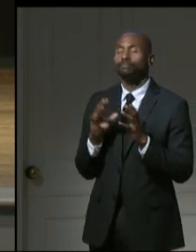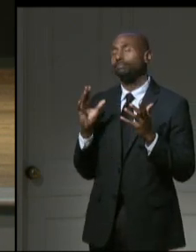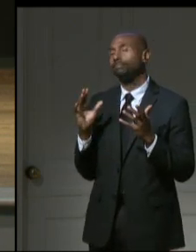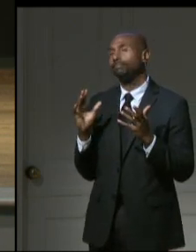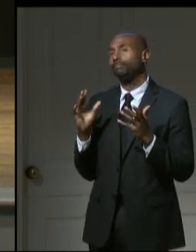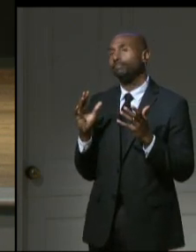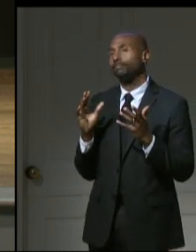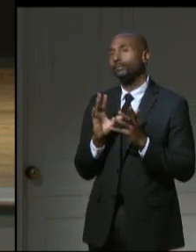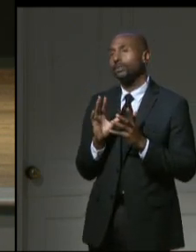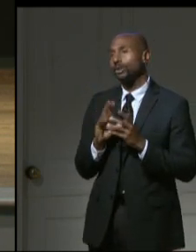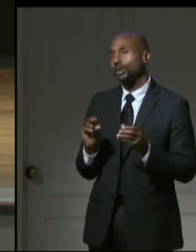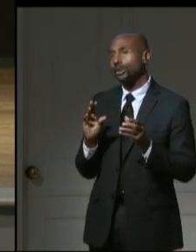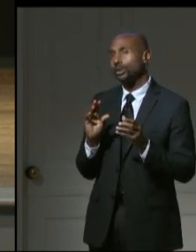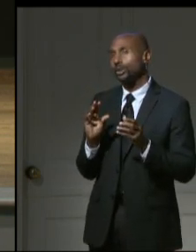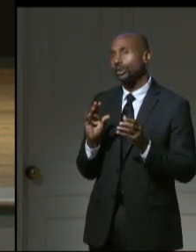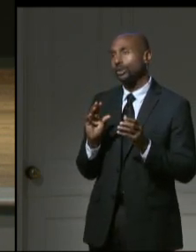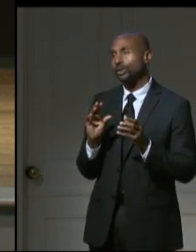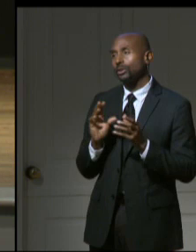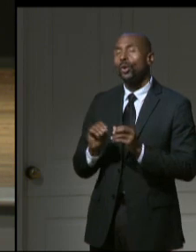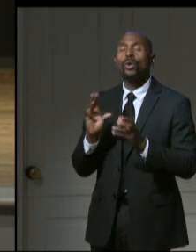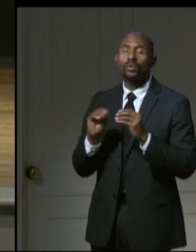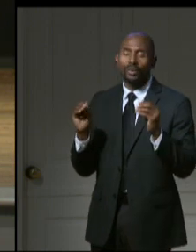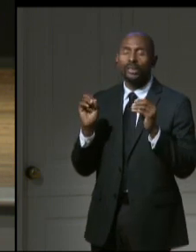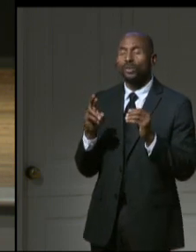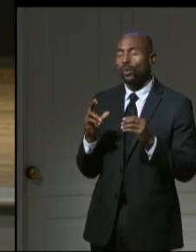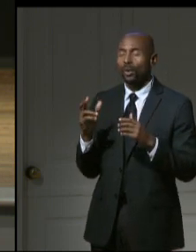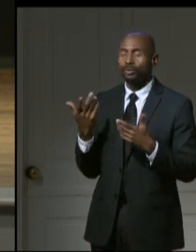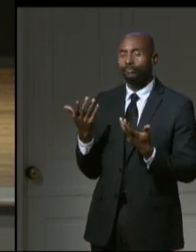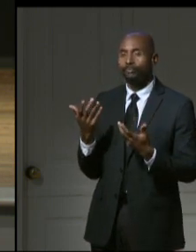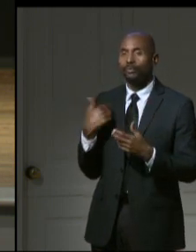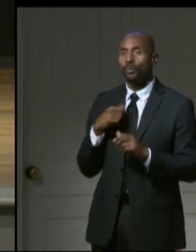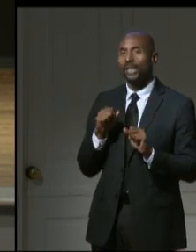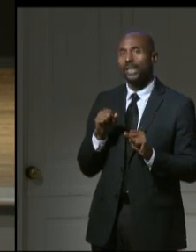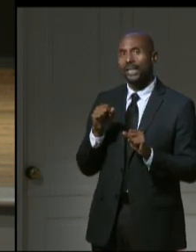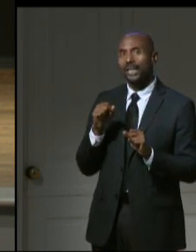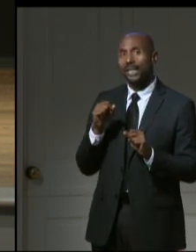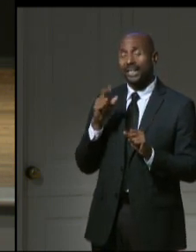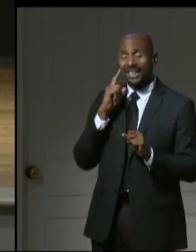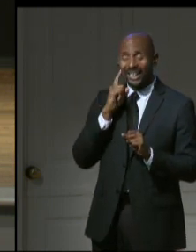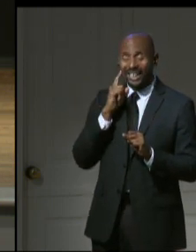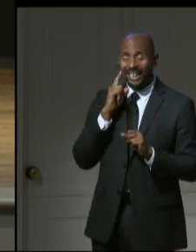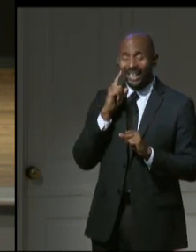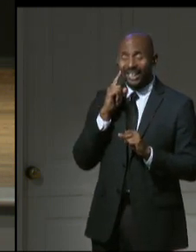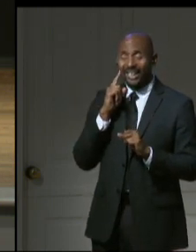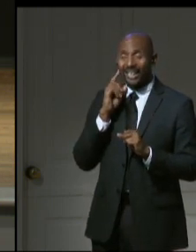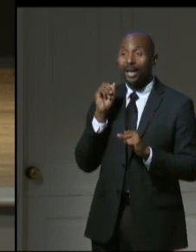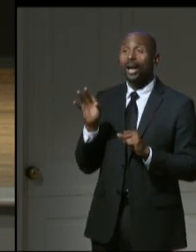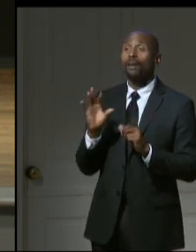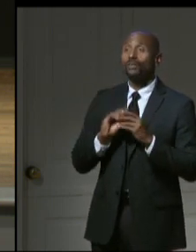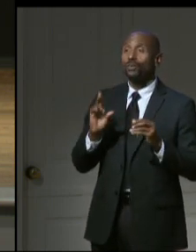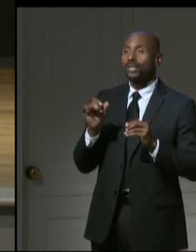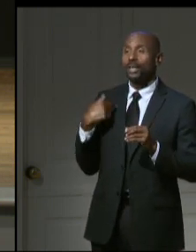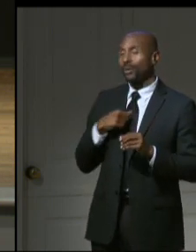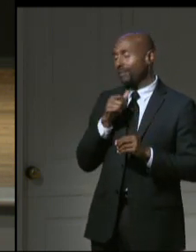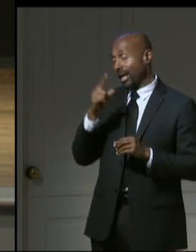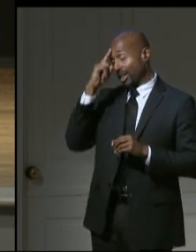stories, or we can think of stories that we have never thought of before.